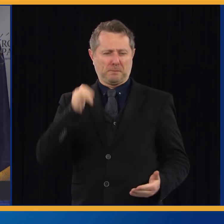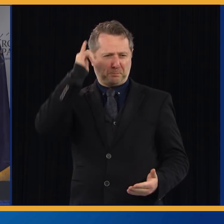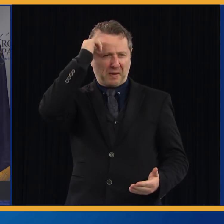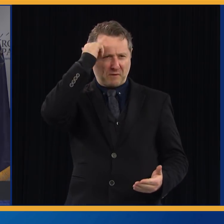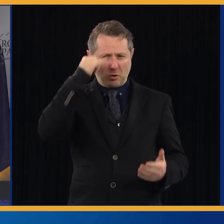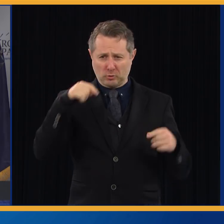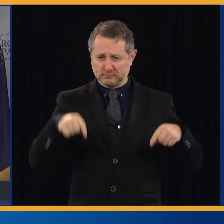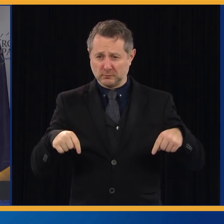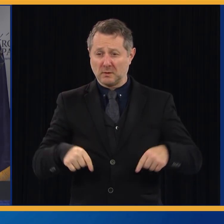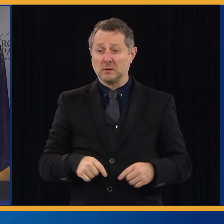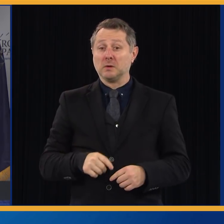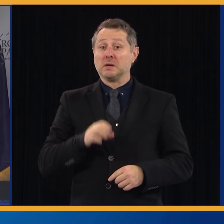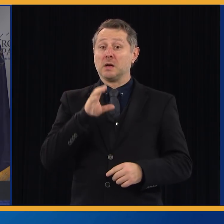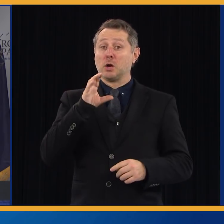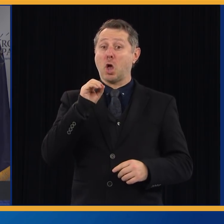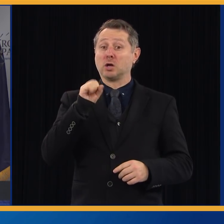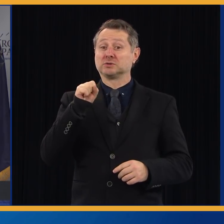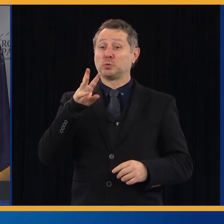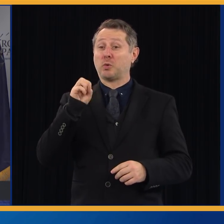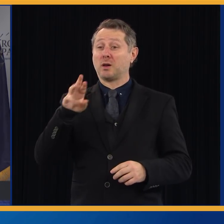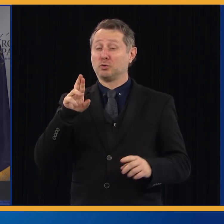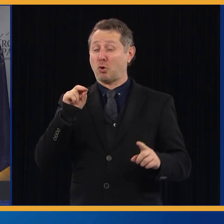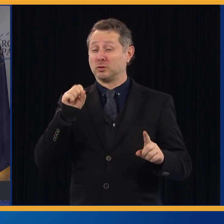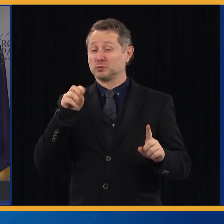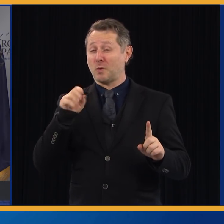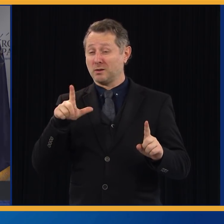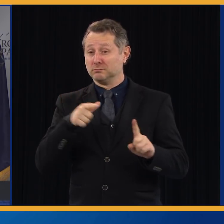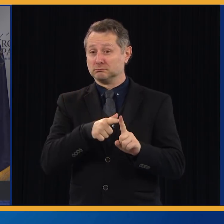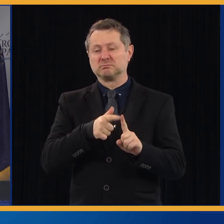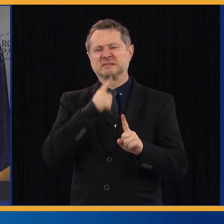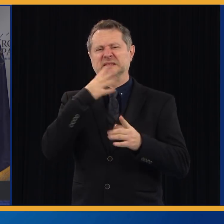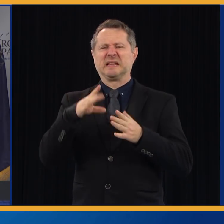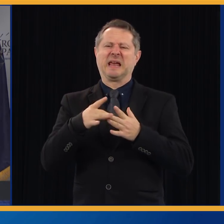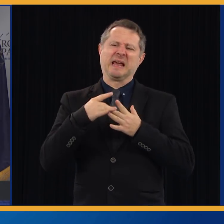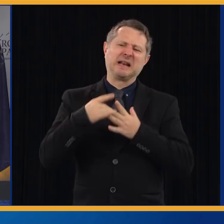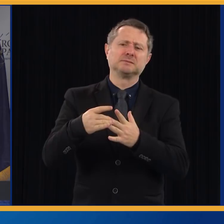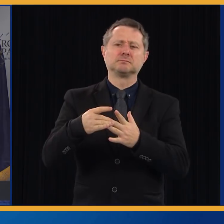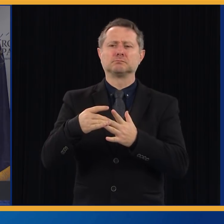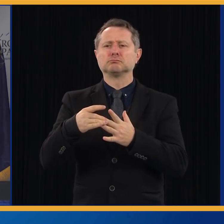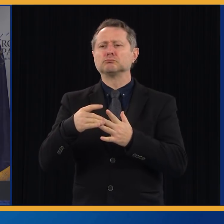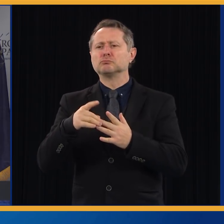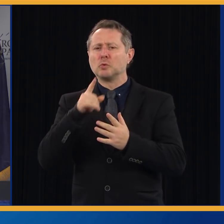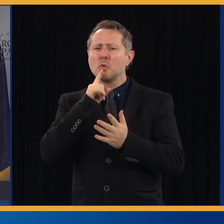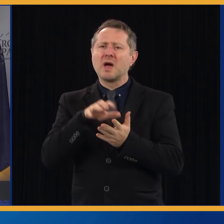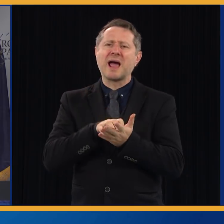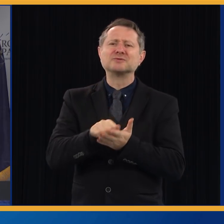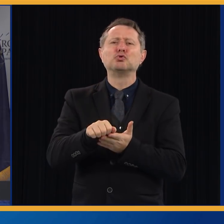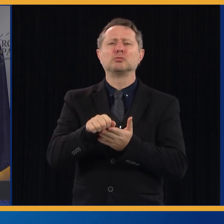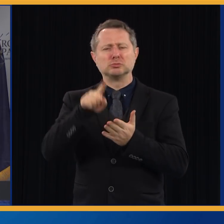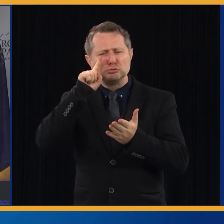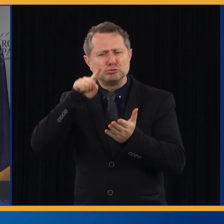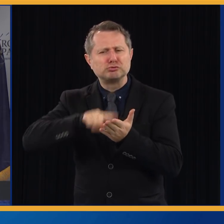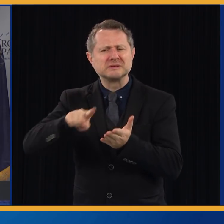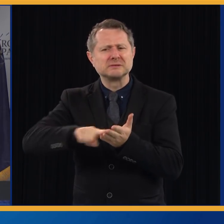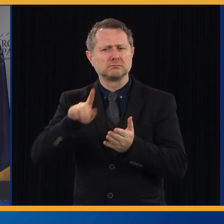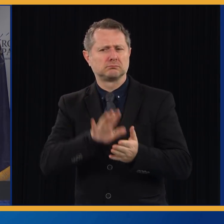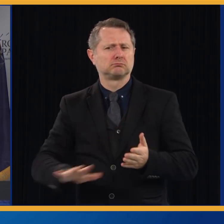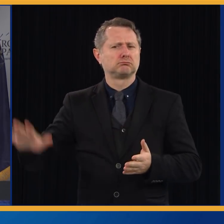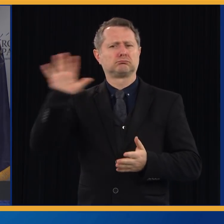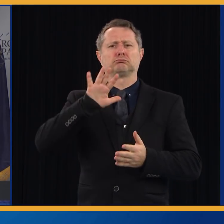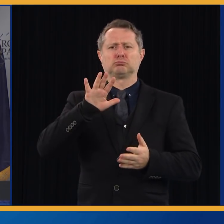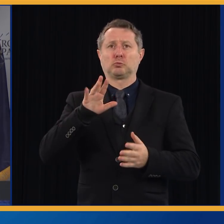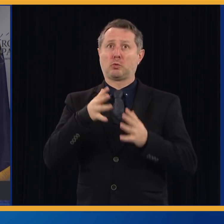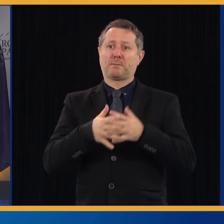leading cancer institutes in the United States and a real jewel for the state of New York, and I thank her very much for